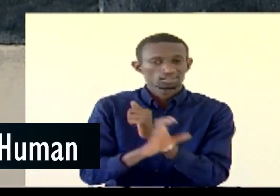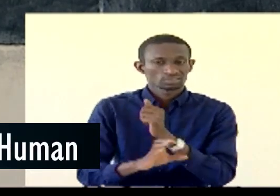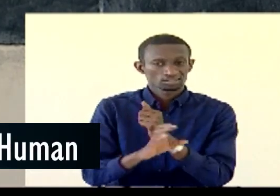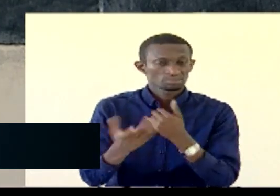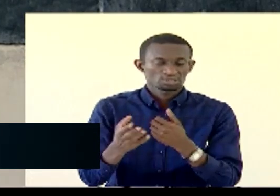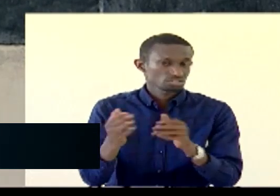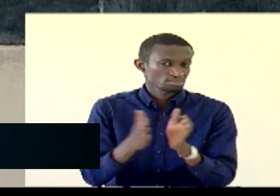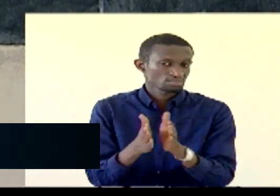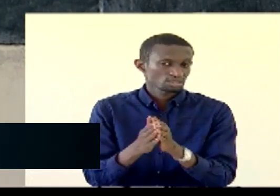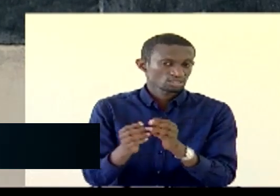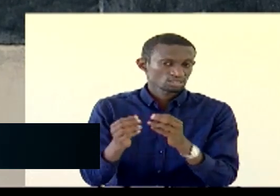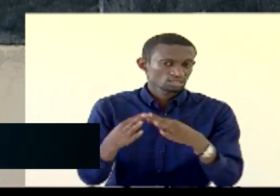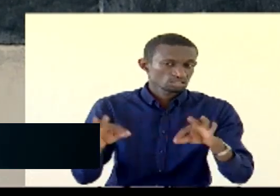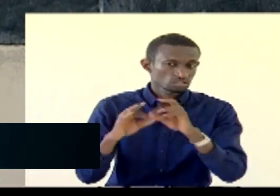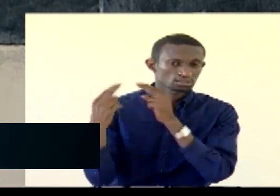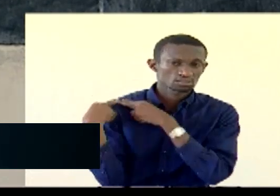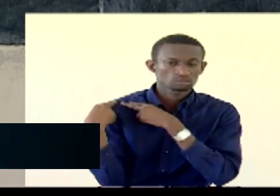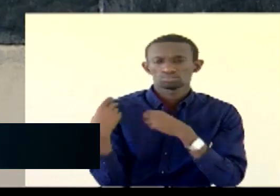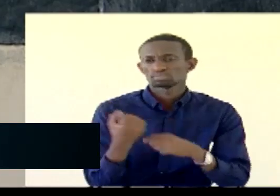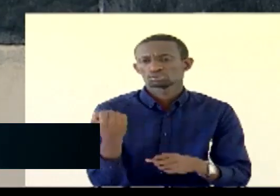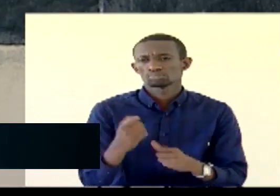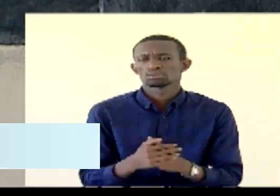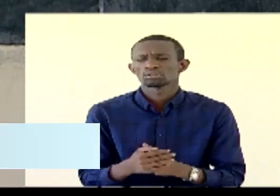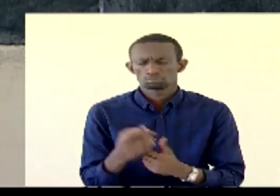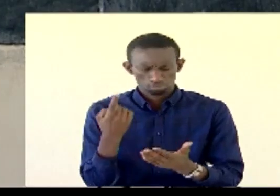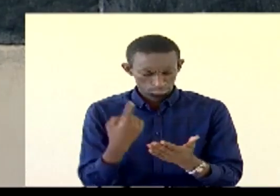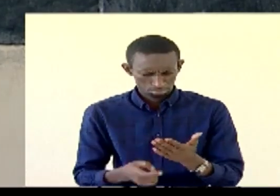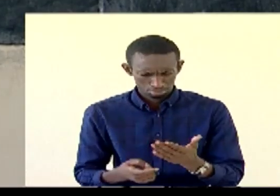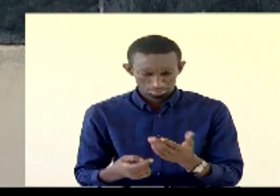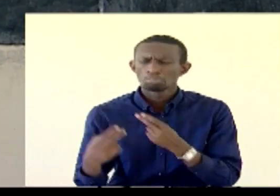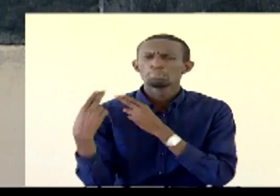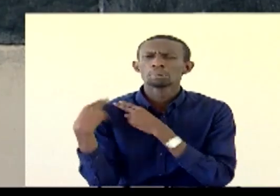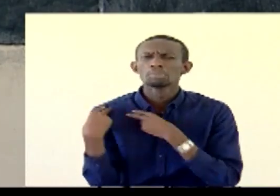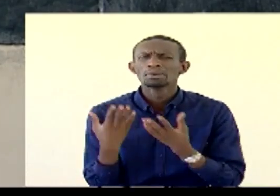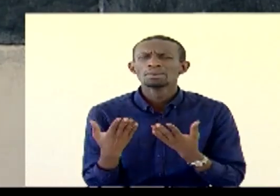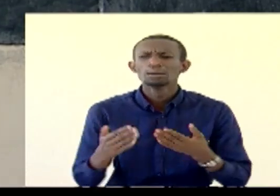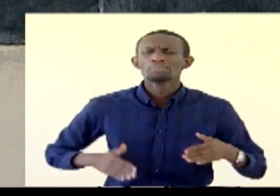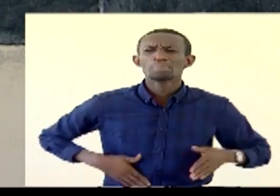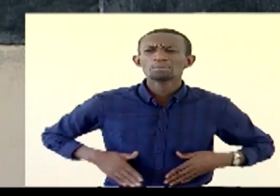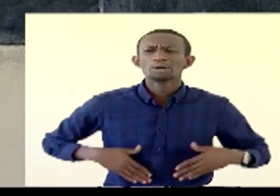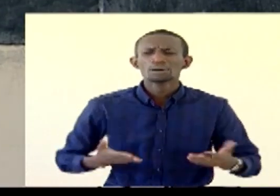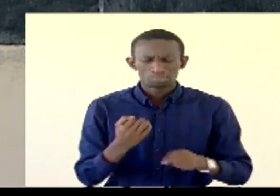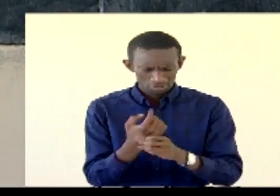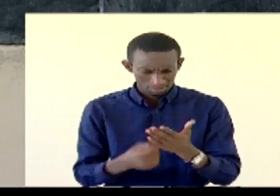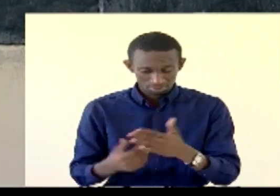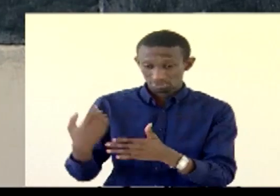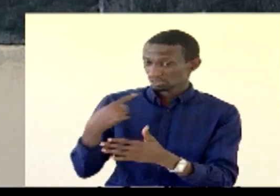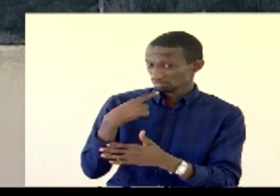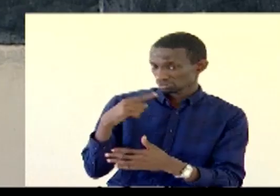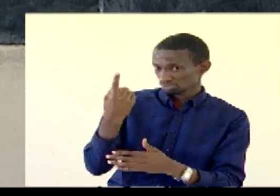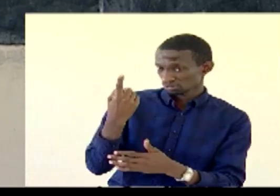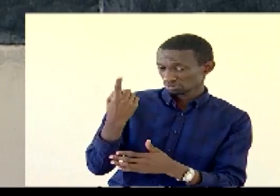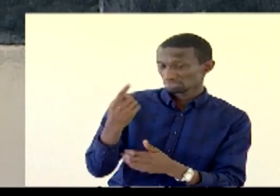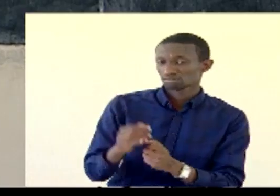what are the functions of the kidneys. What does the kidney do? I mentioned one of the functions of the kidney.